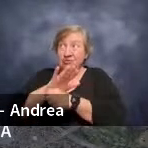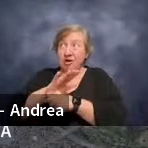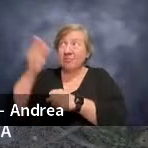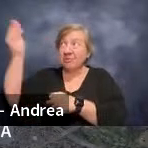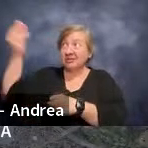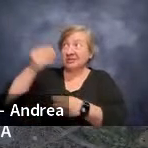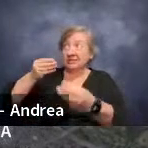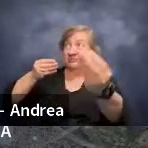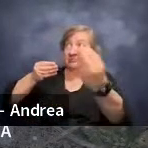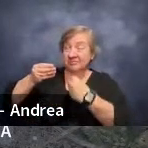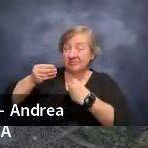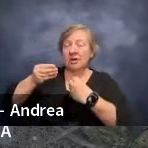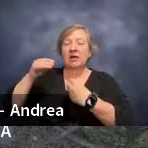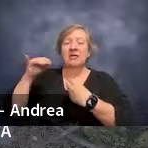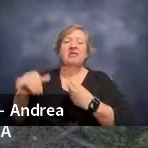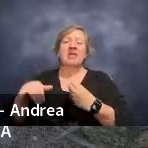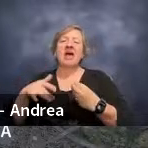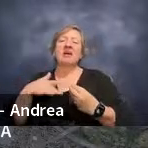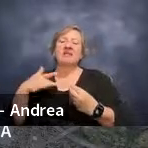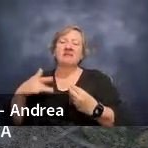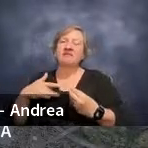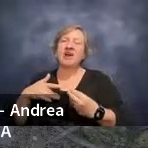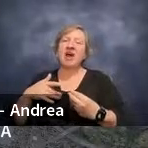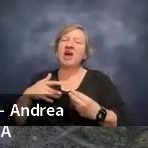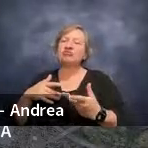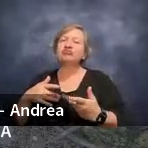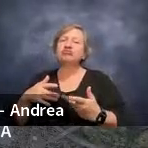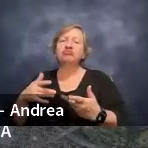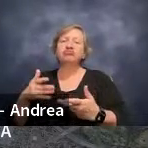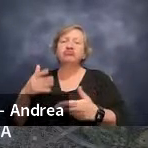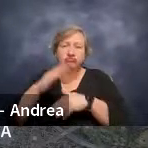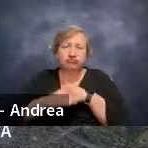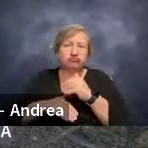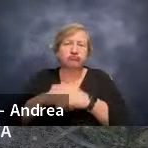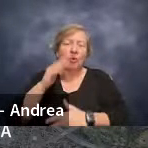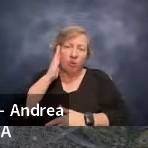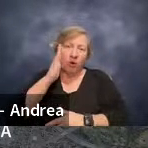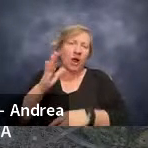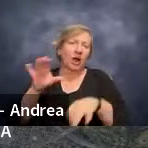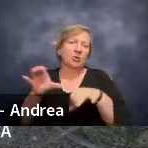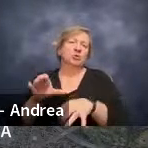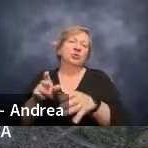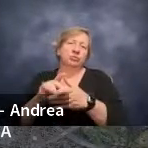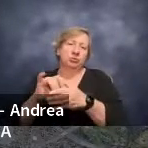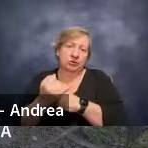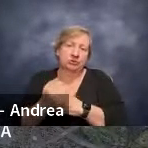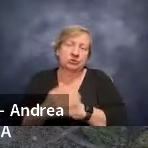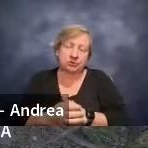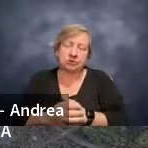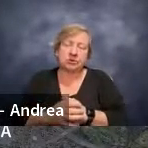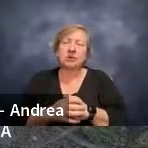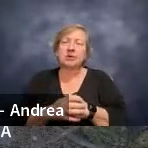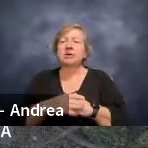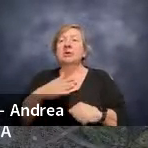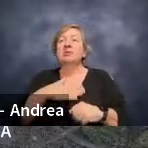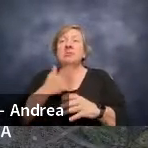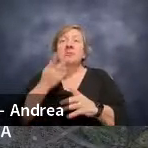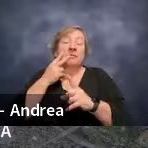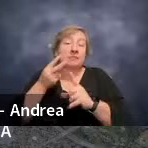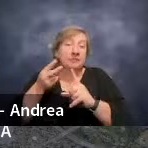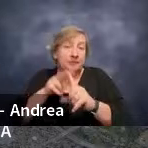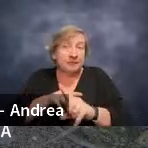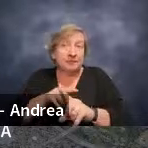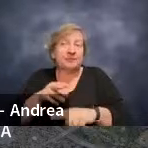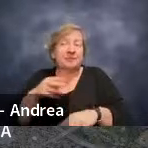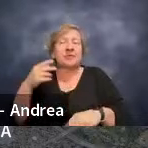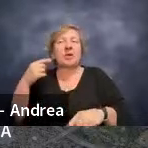the most assured ways of getting this project under construction. So from my standpoint, I think